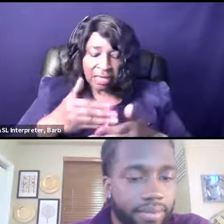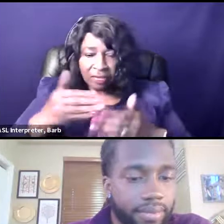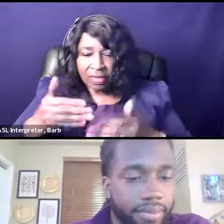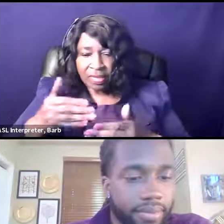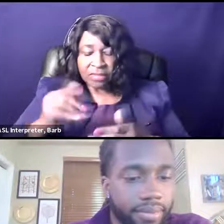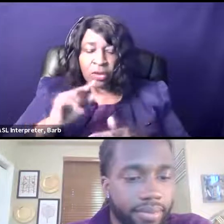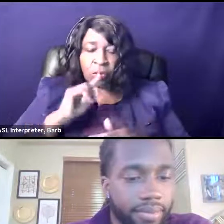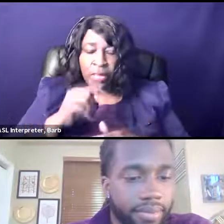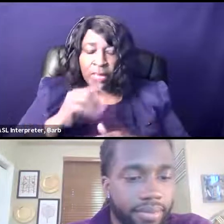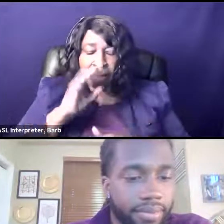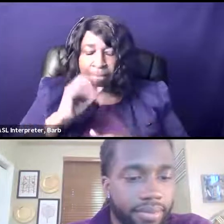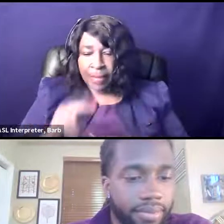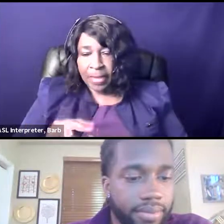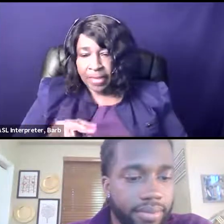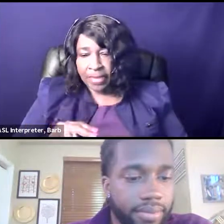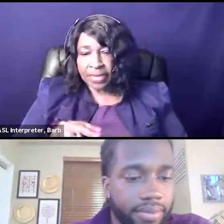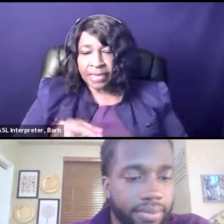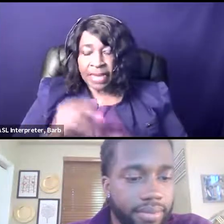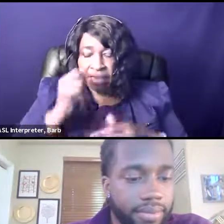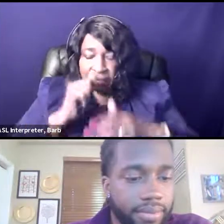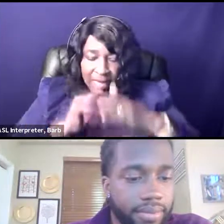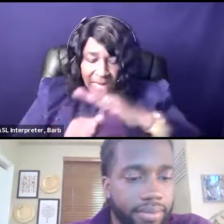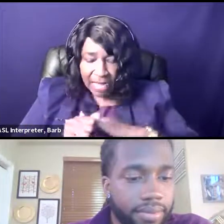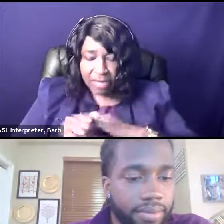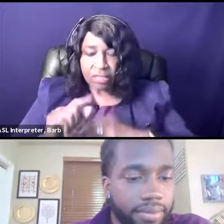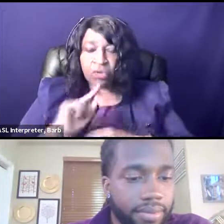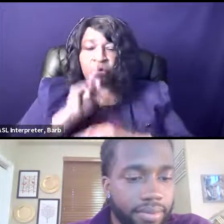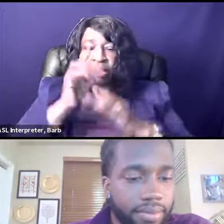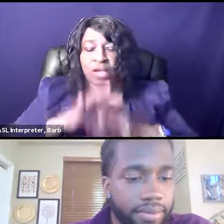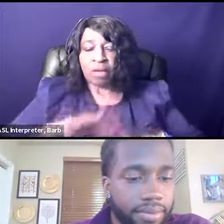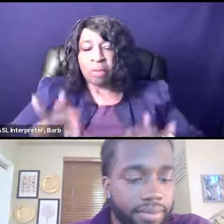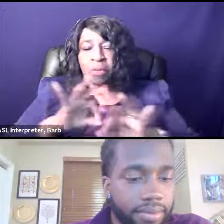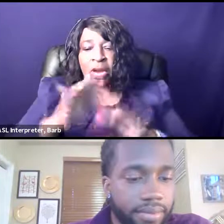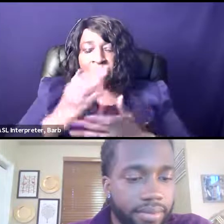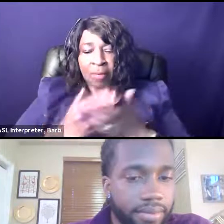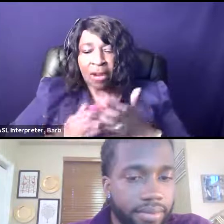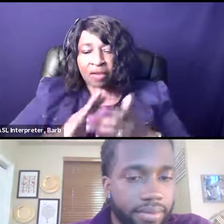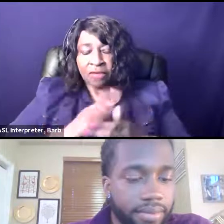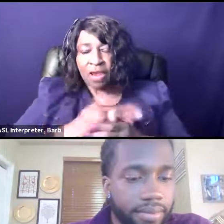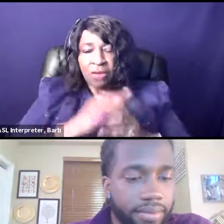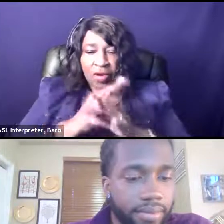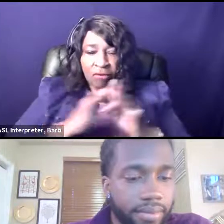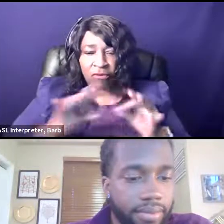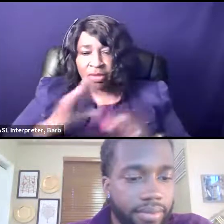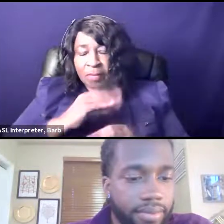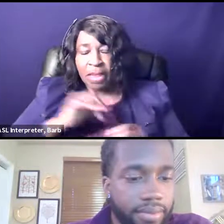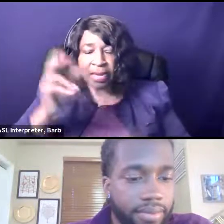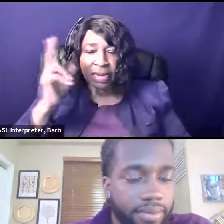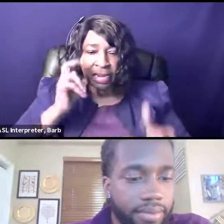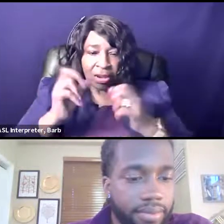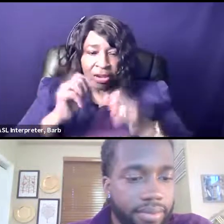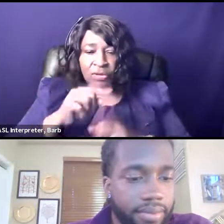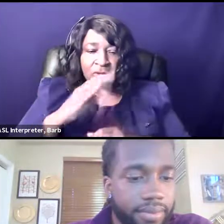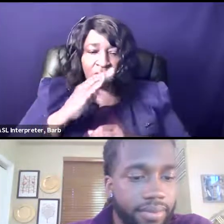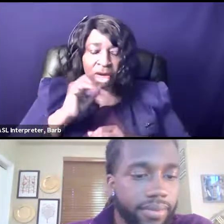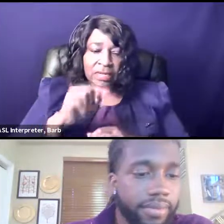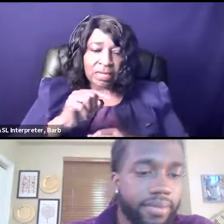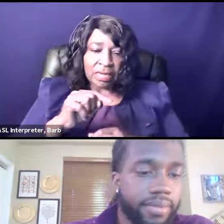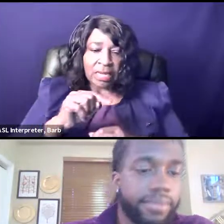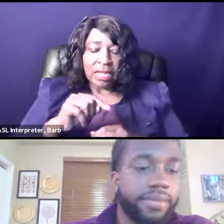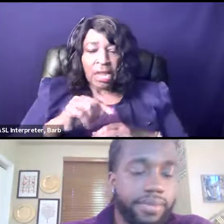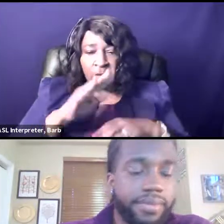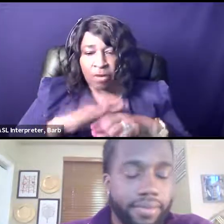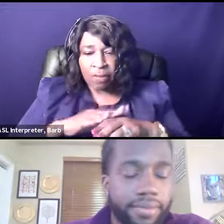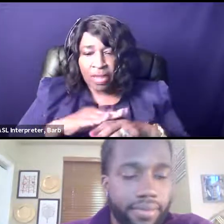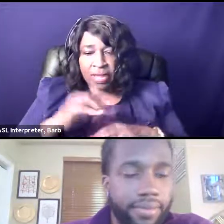been hidden is really an important part of our freedom. And hearing you talk, it kind of reminds me of the issue of food deserts